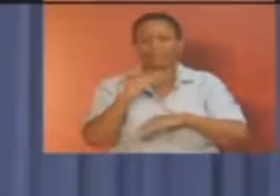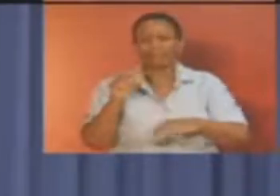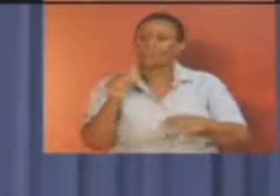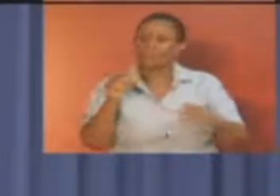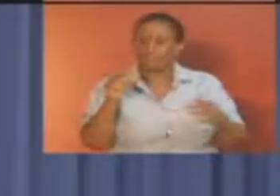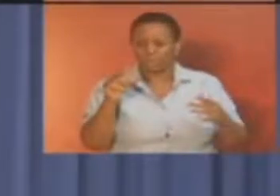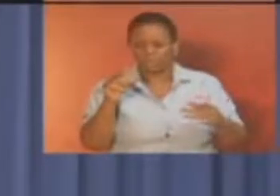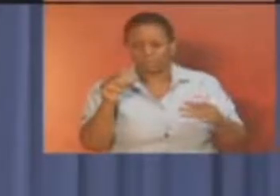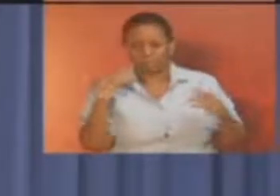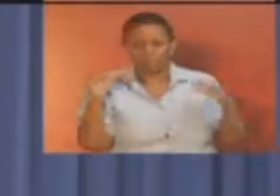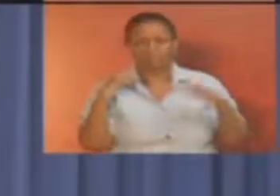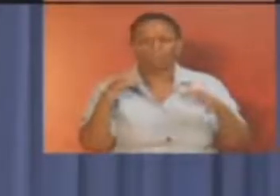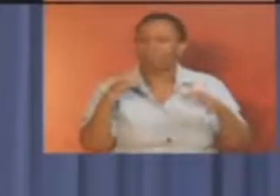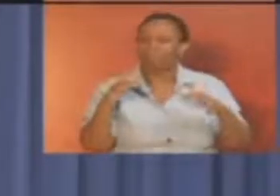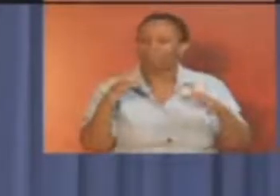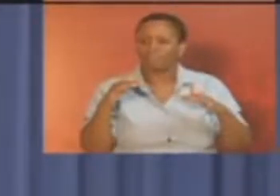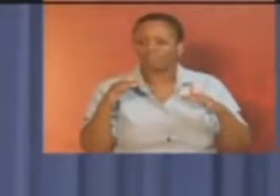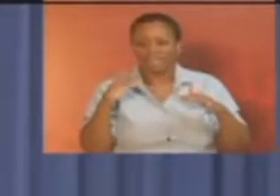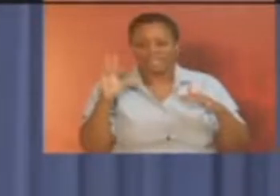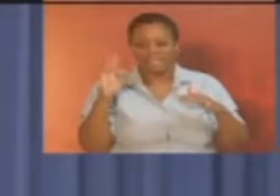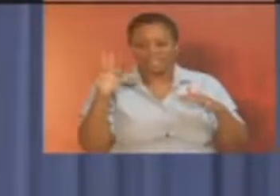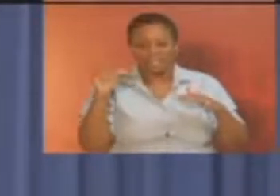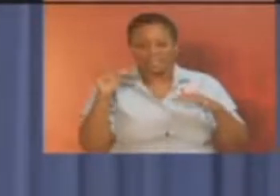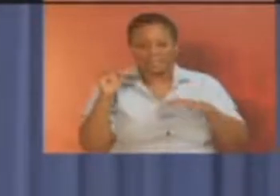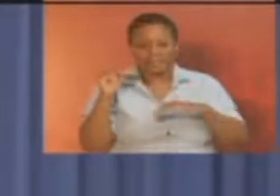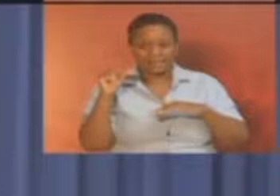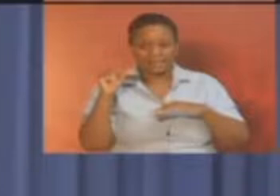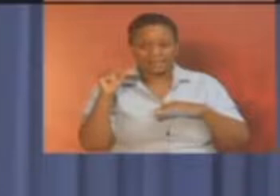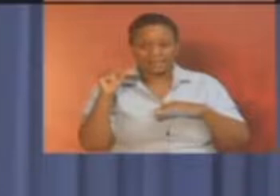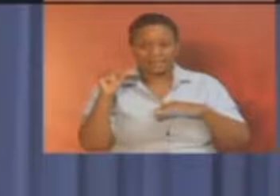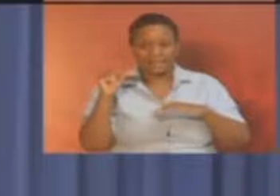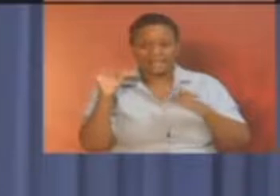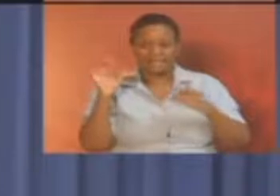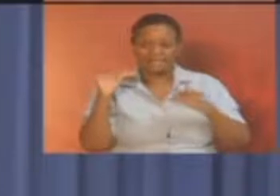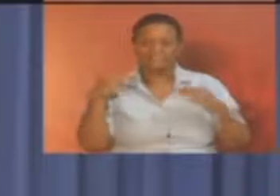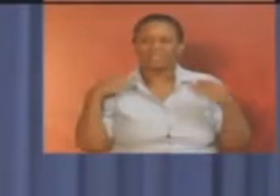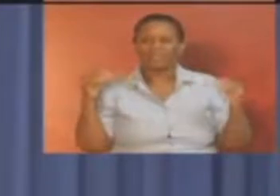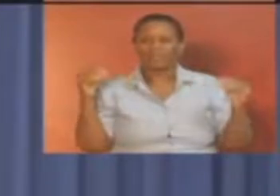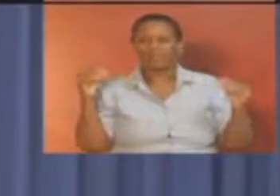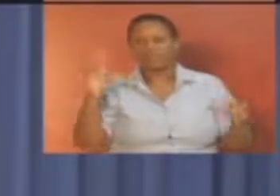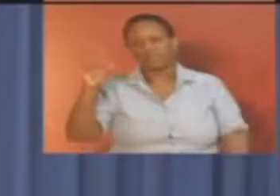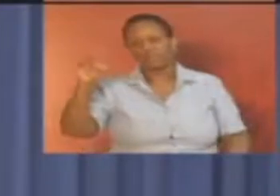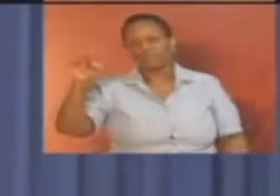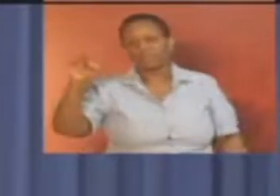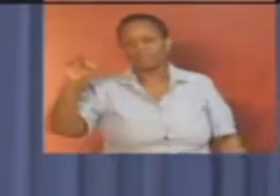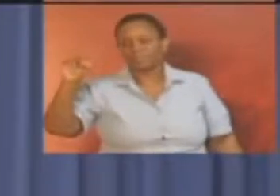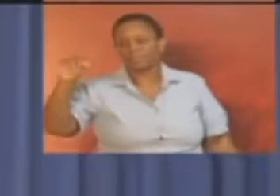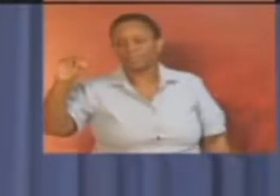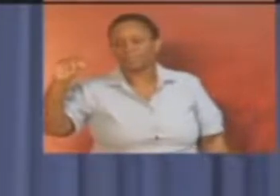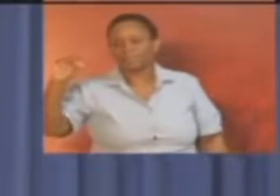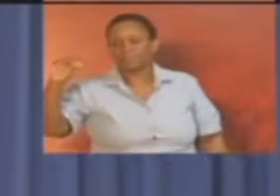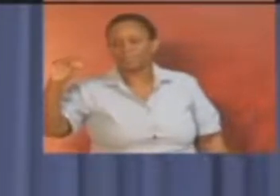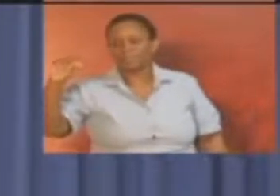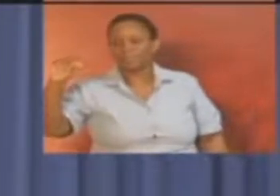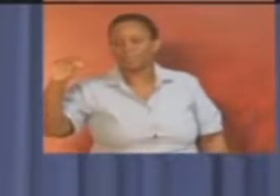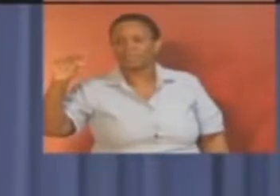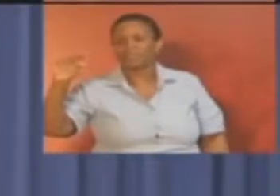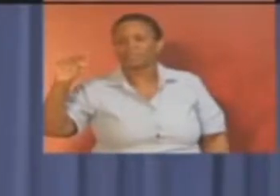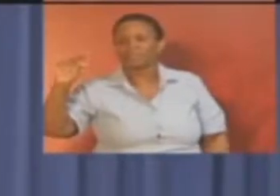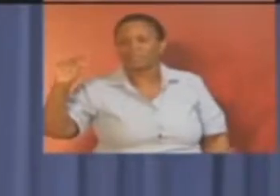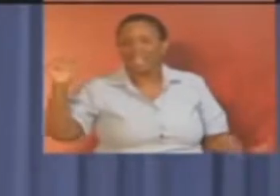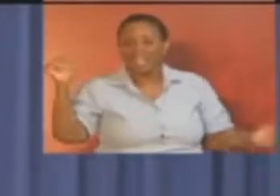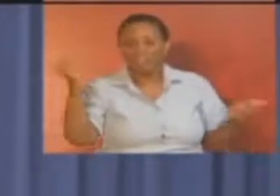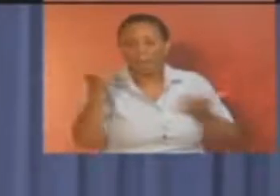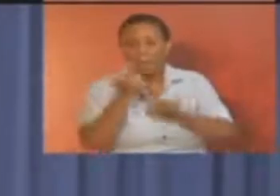use the whole day. Use the full space and do it in the most effective way so